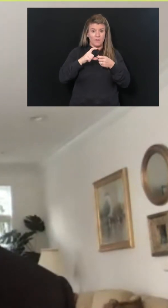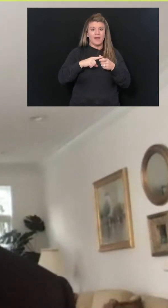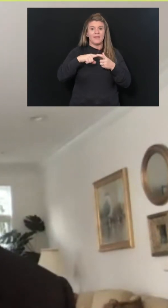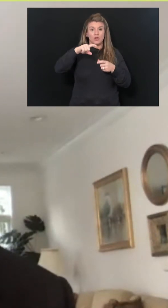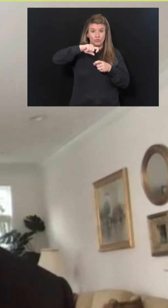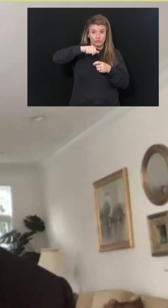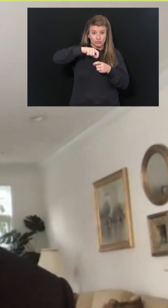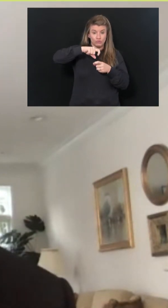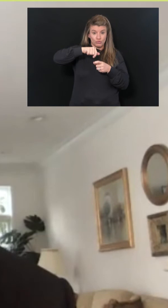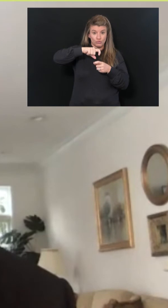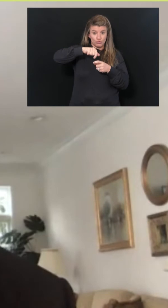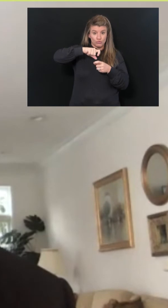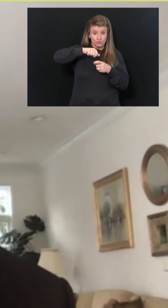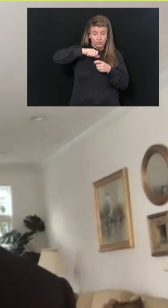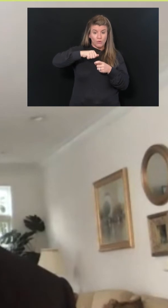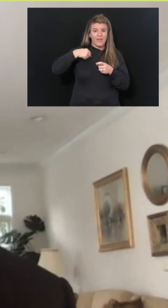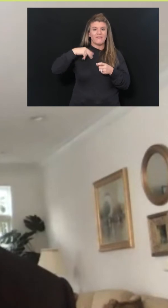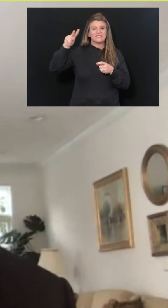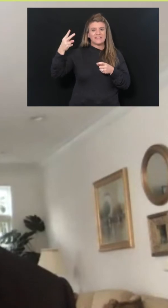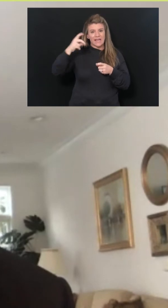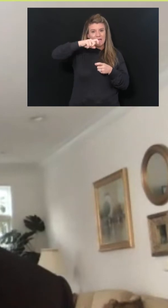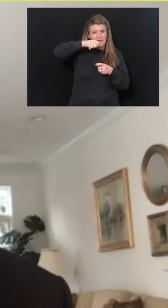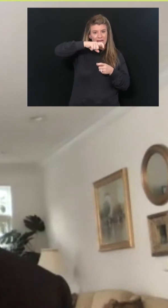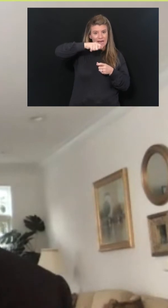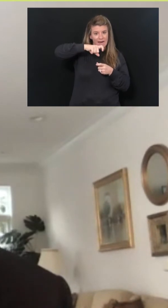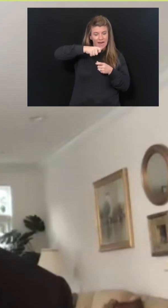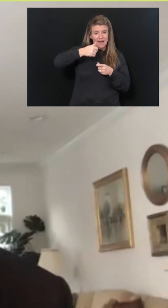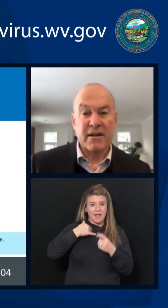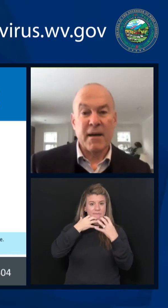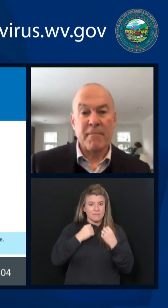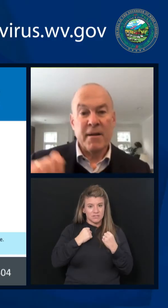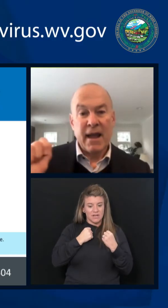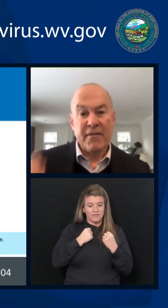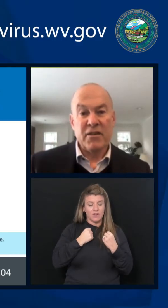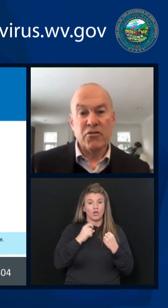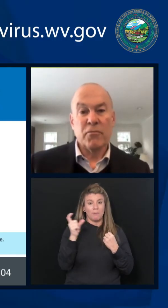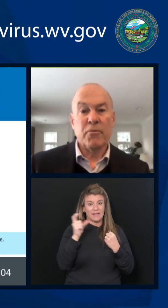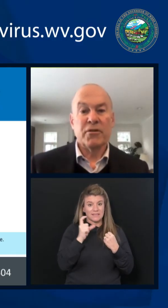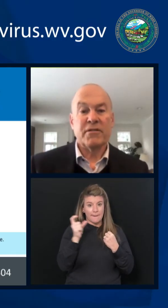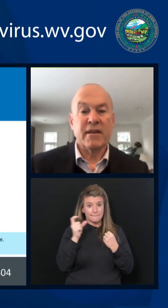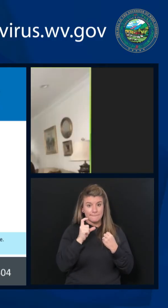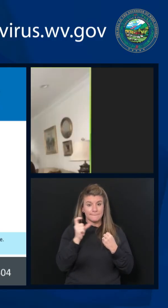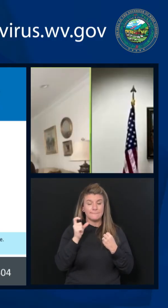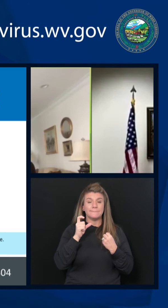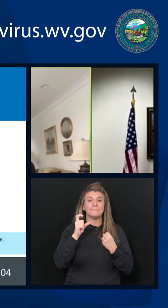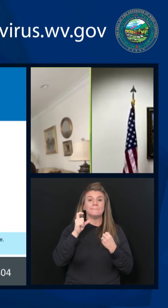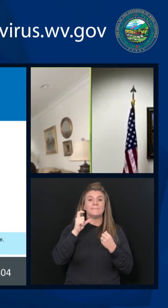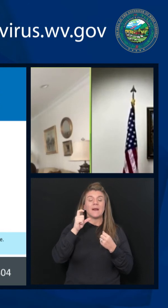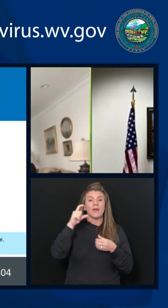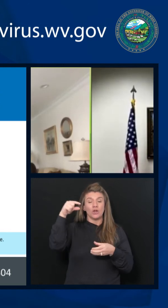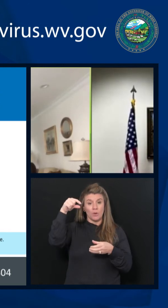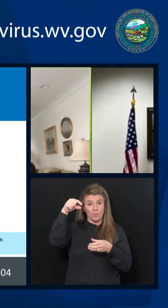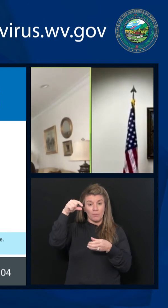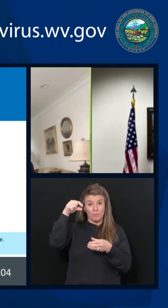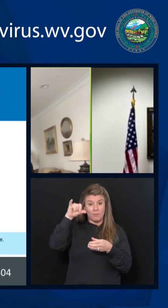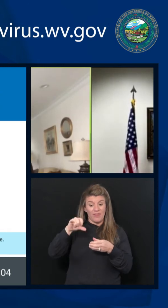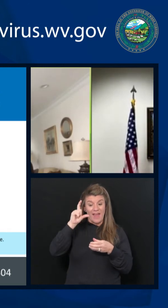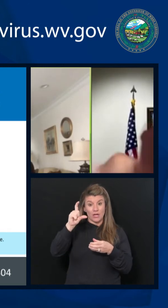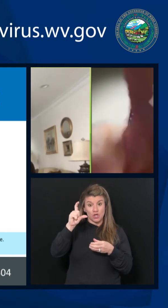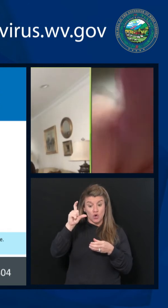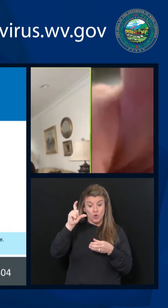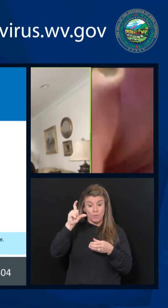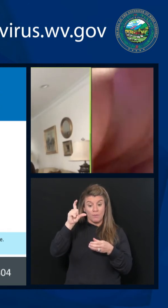the secondary cap that has a preservative. You'll mix that up, and then you'll put the Vault tube in